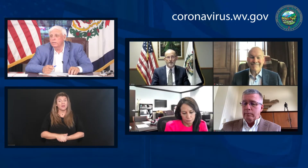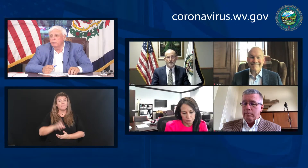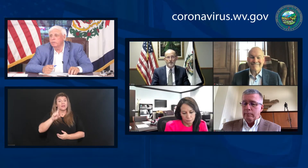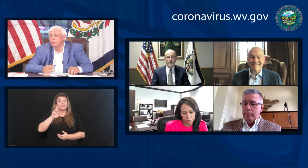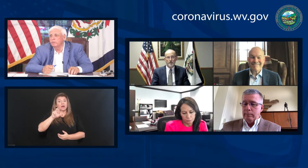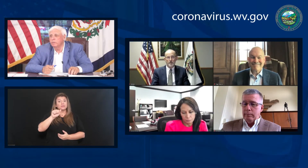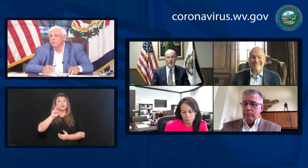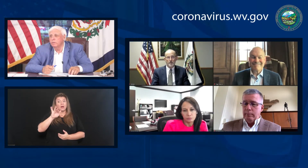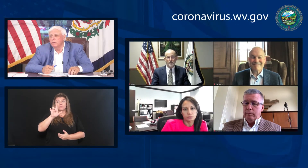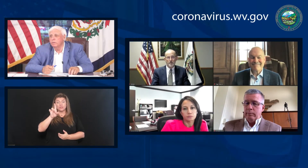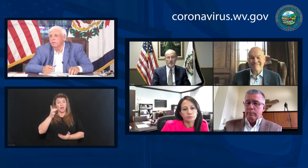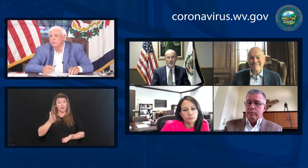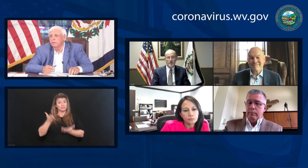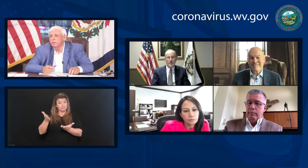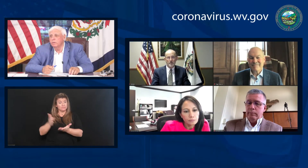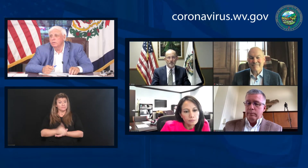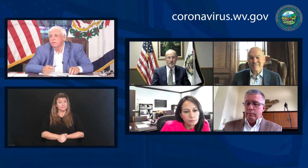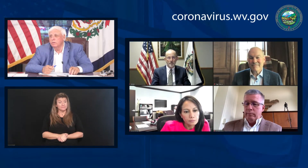us with this one.